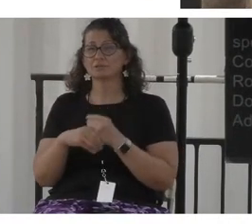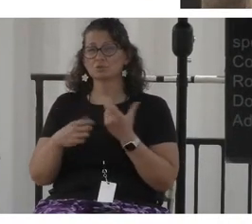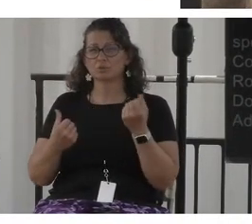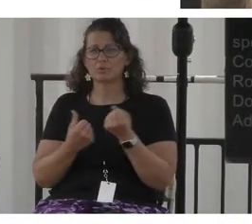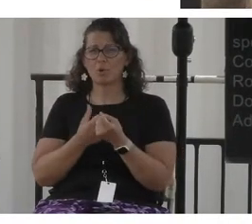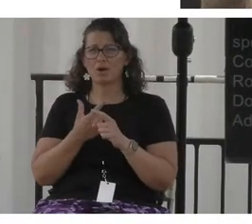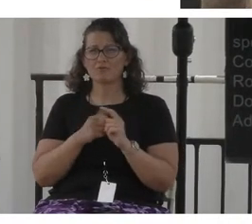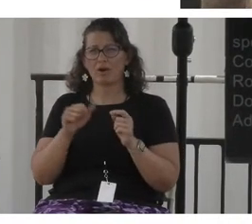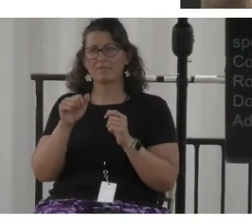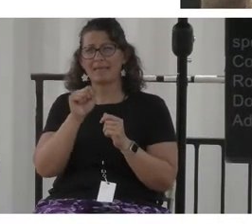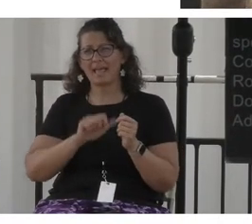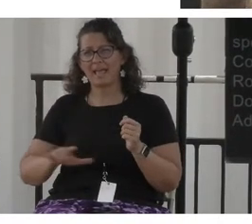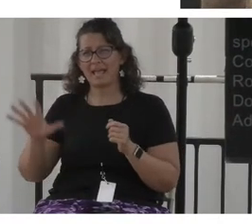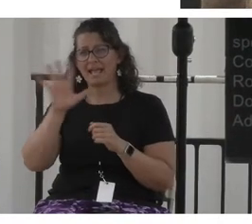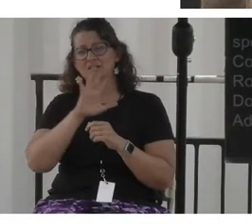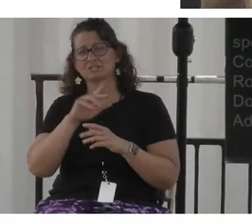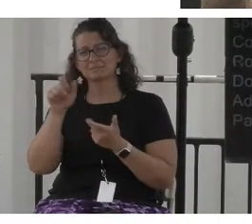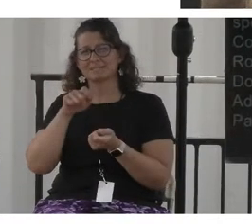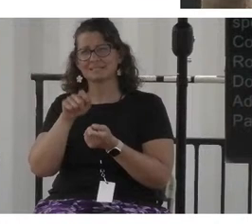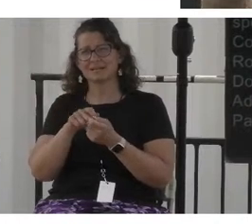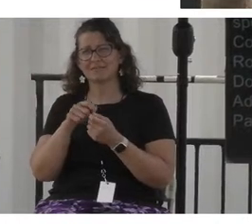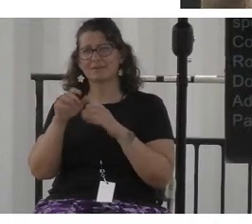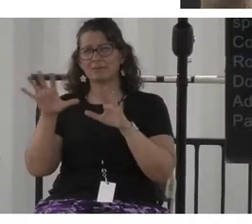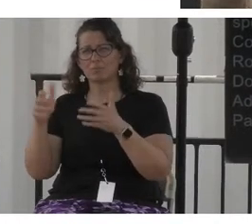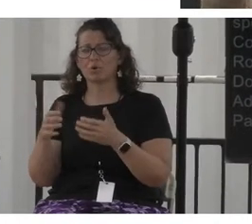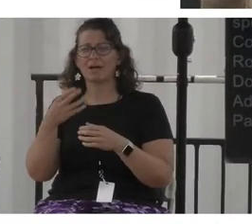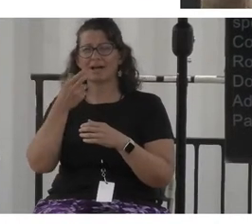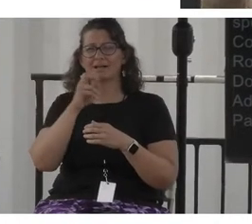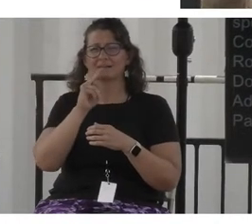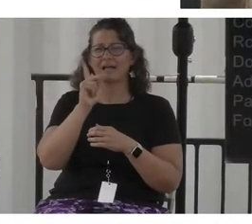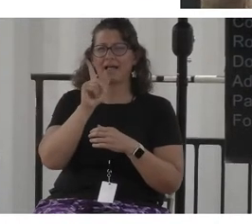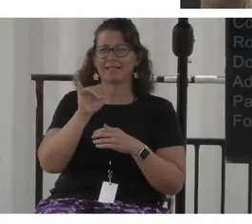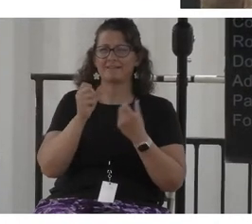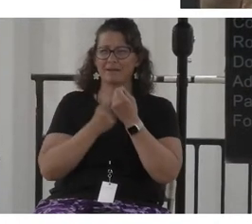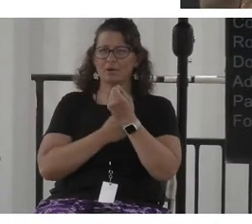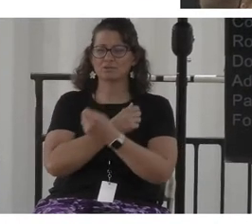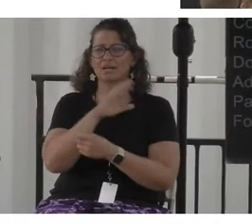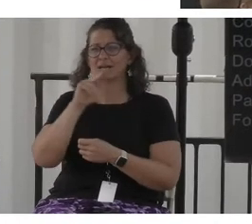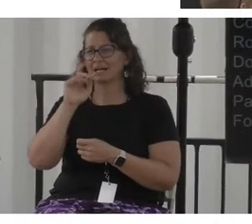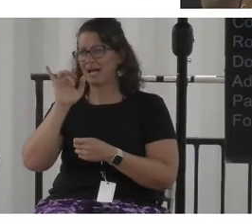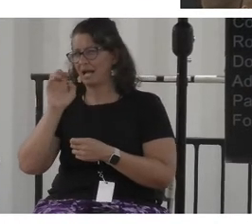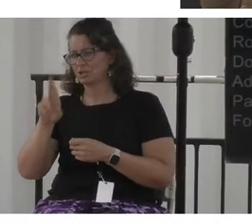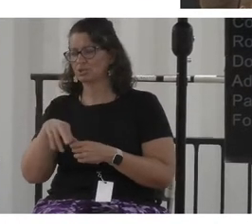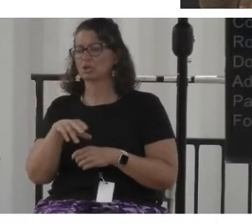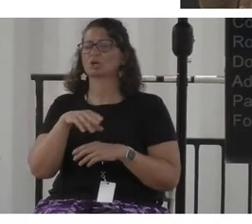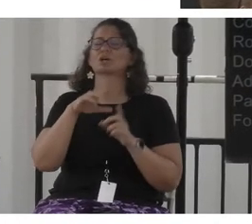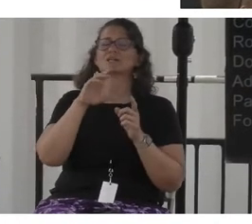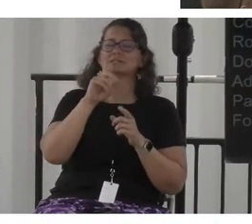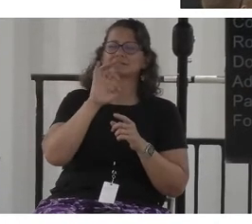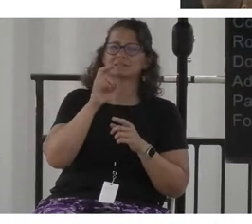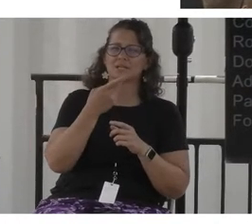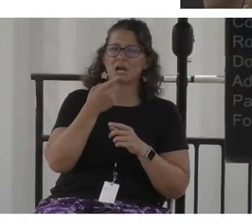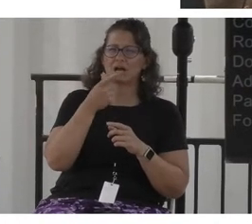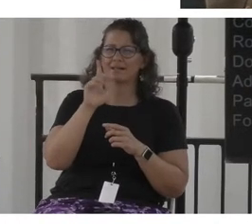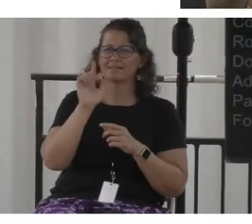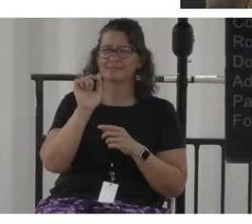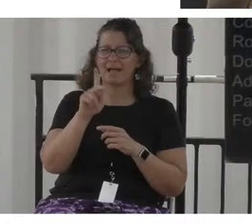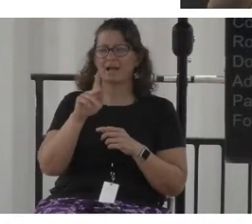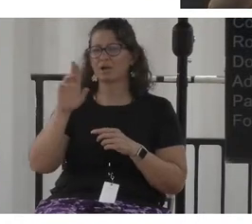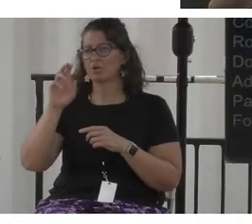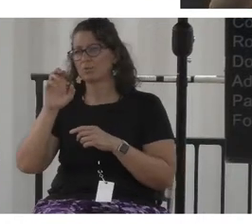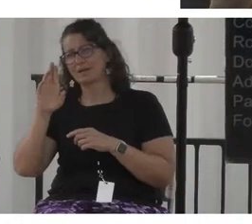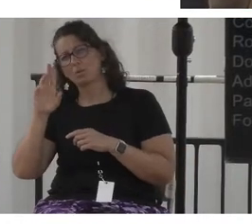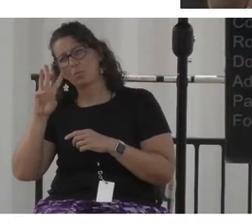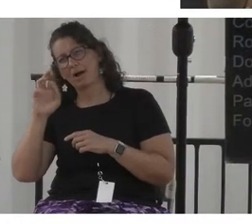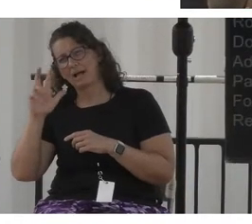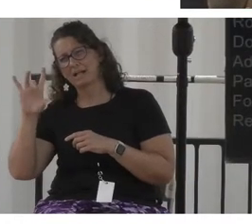Pacific Initiative Pool, the Anele Kahole Foundation, Anna Kaiser, Doug Lapp, Rewild, Sakaruna Foundation,